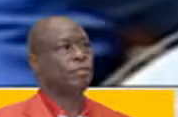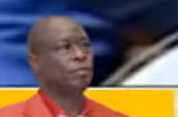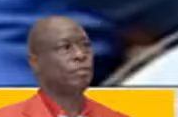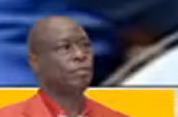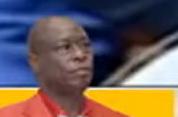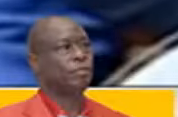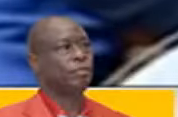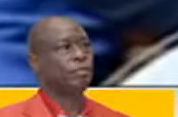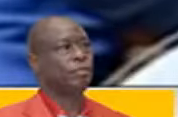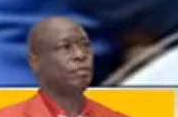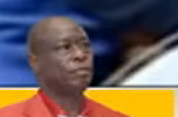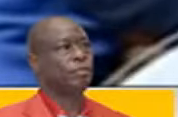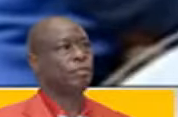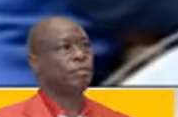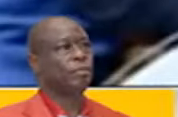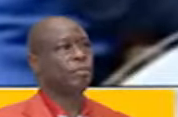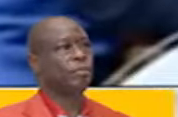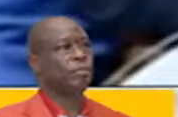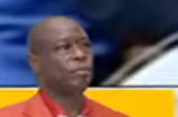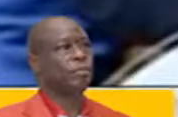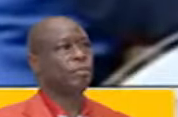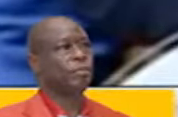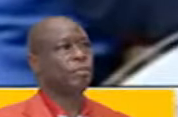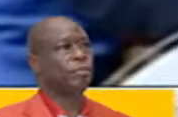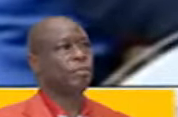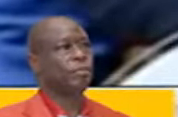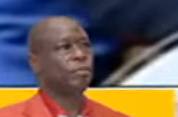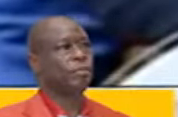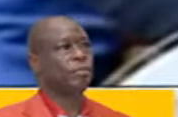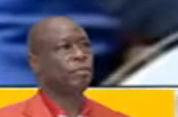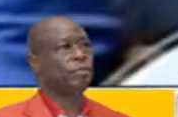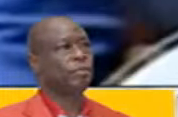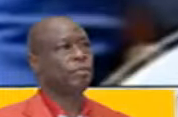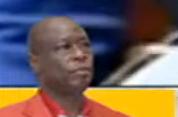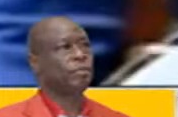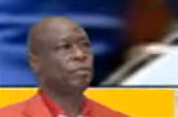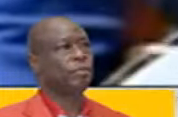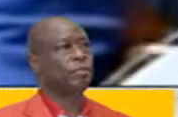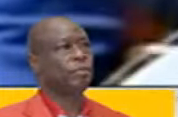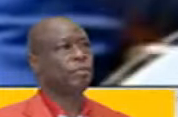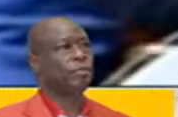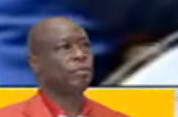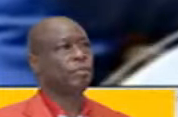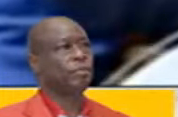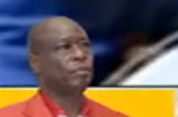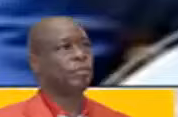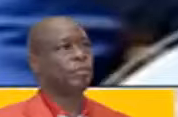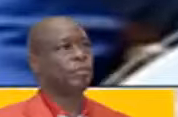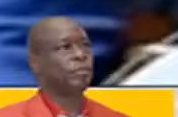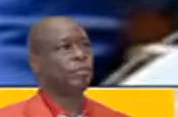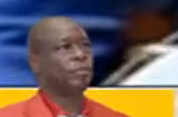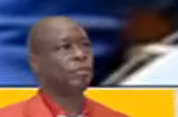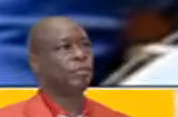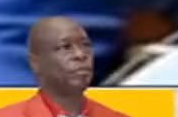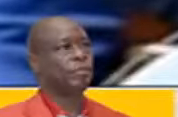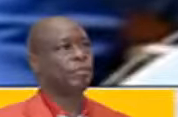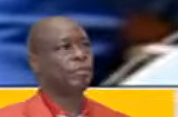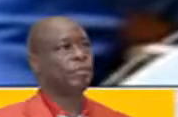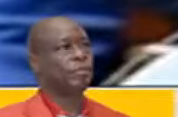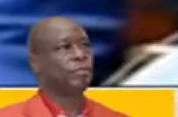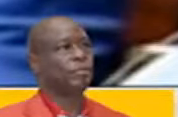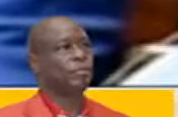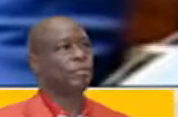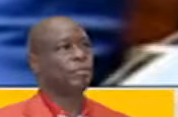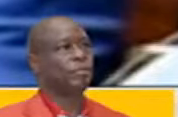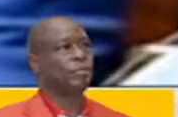through Cabinet communique, as you are aware, after every time there is a Cabinet meeting, there is normally a press release that is released. And